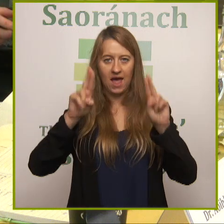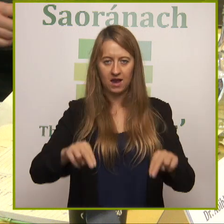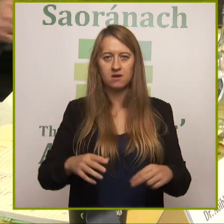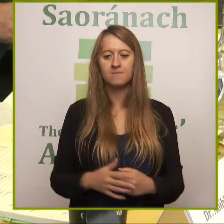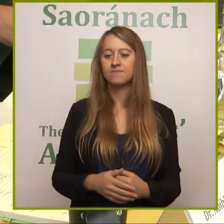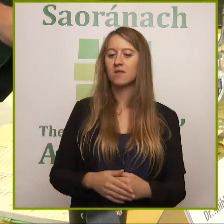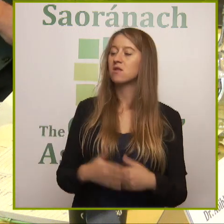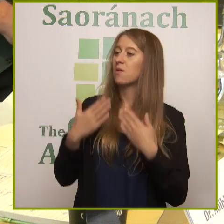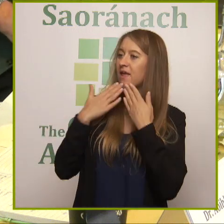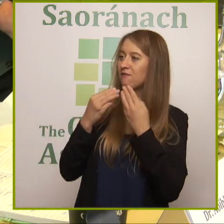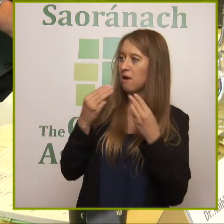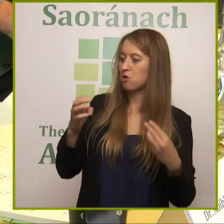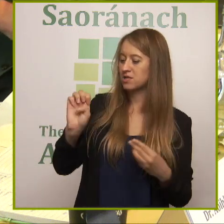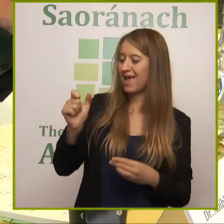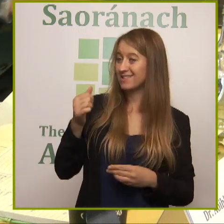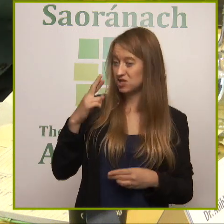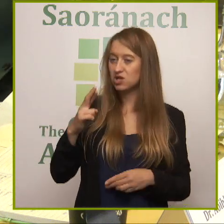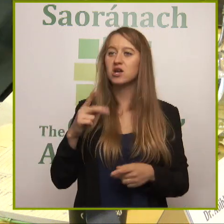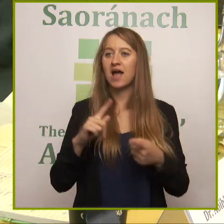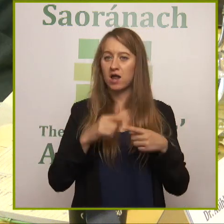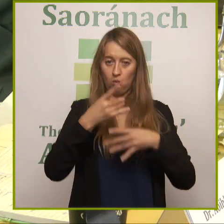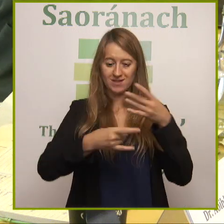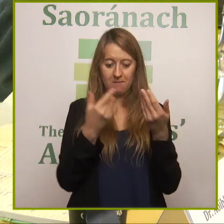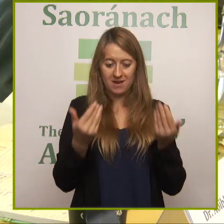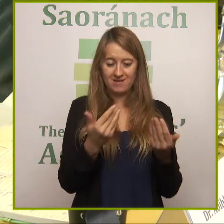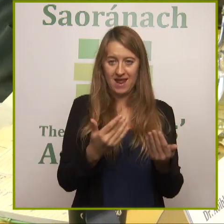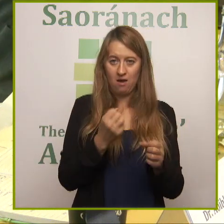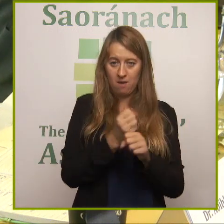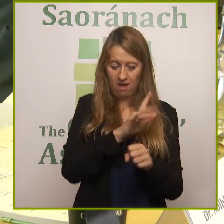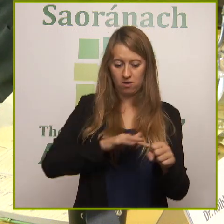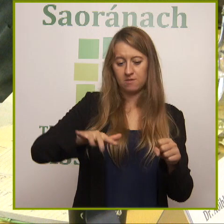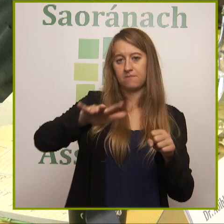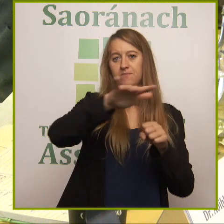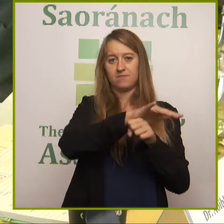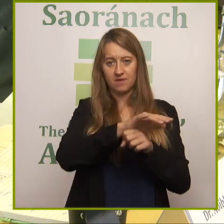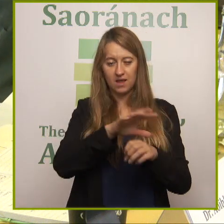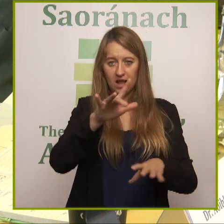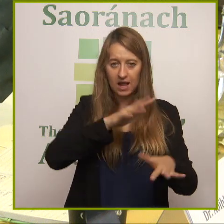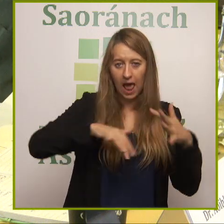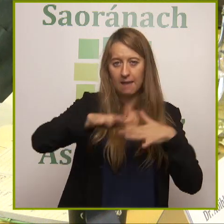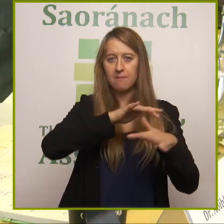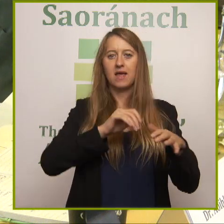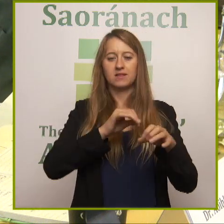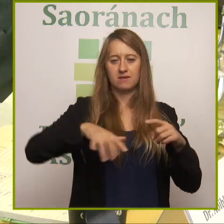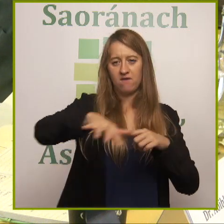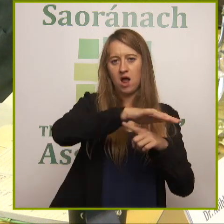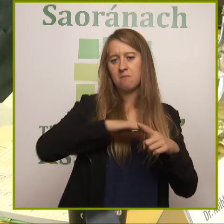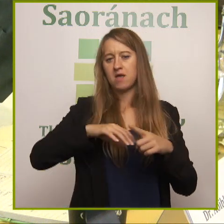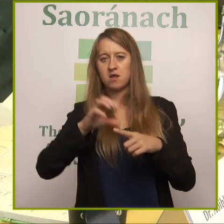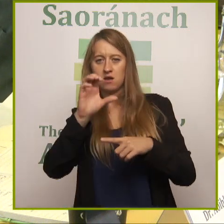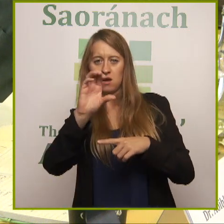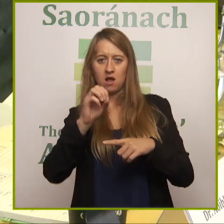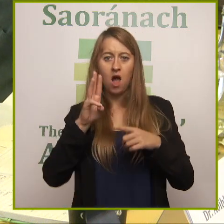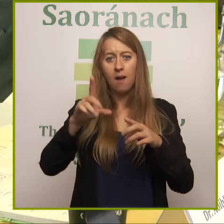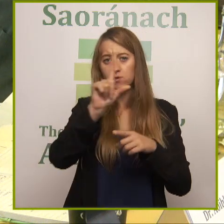so much happening now around climate and the environment, and COP27 is on. There'll be another COP around biodiversity in a couple of